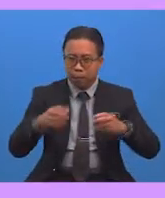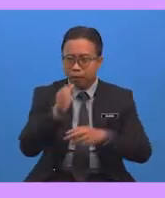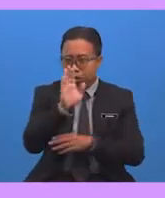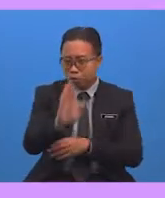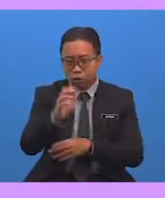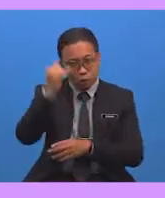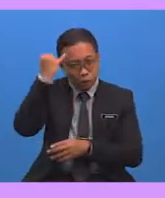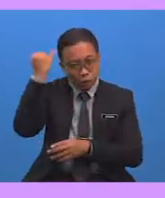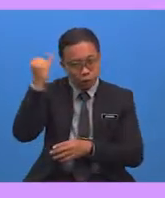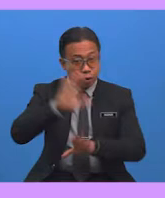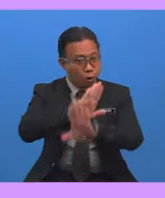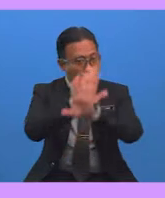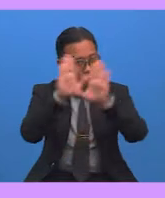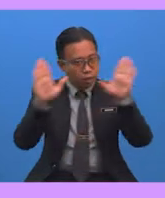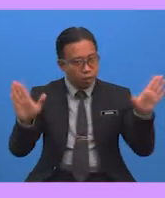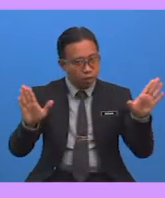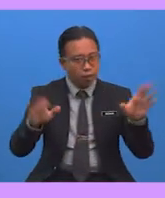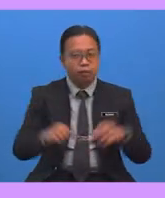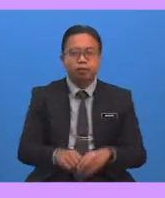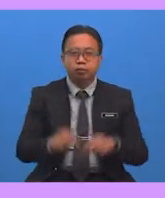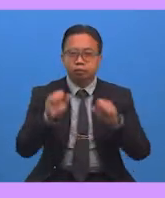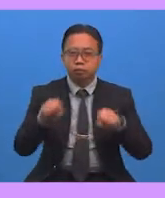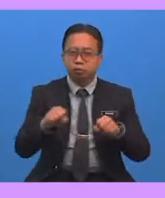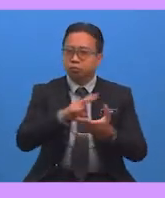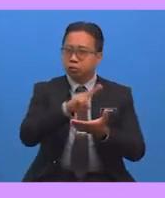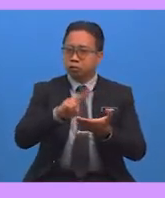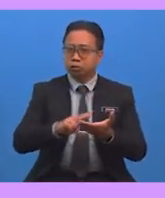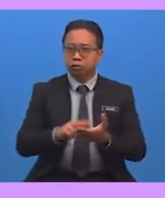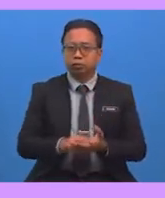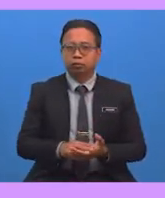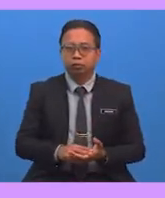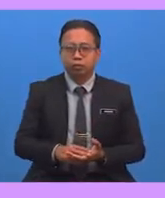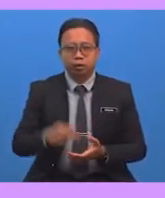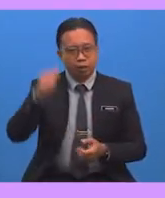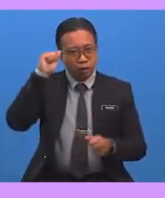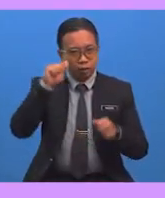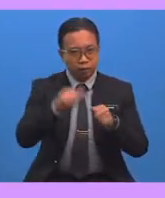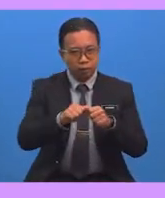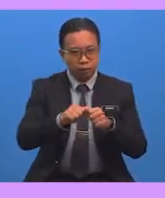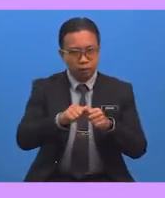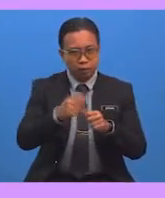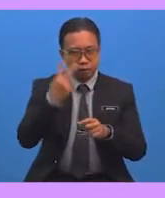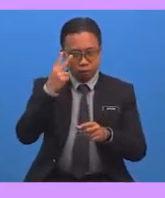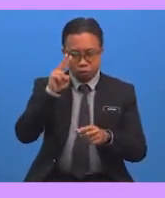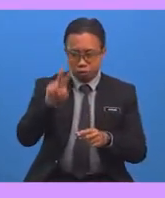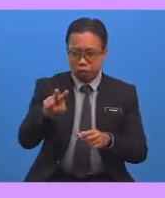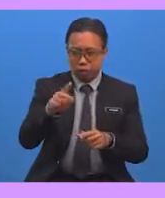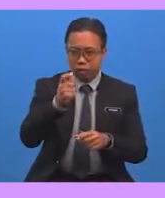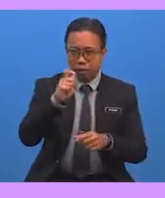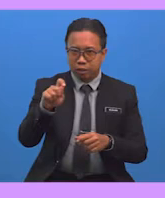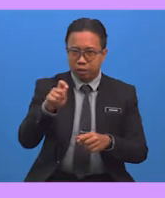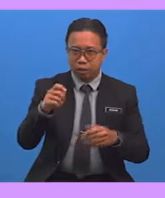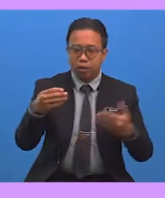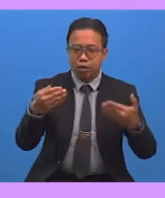ideas clearer and enhance readability. Remember, check the coherence of